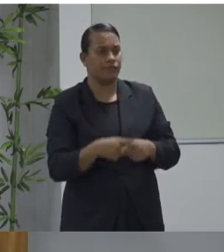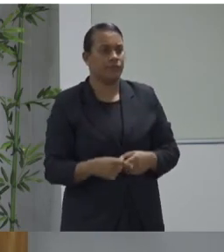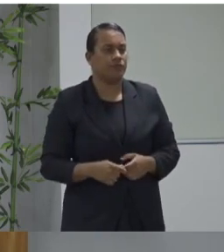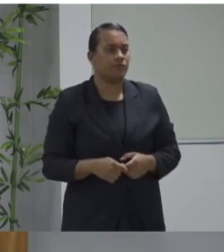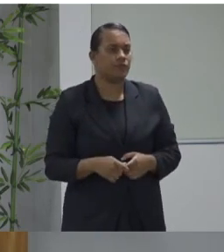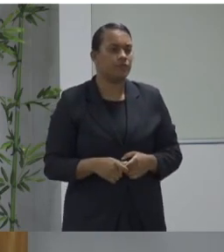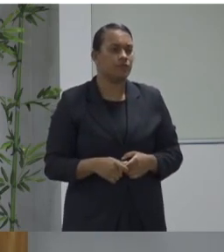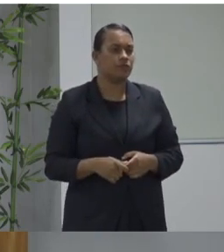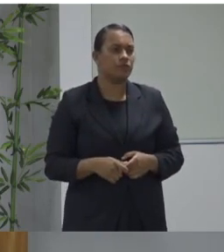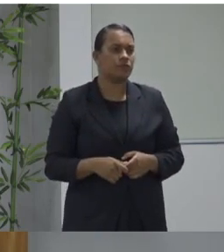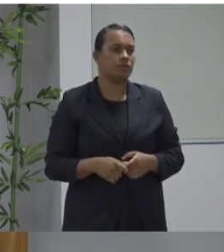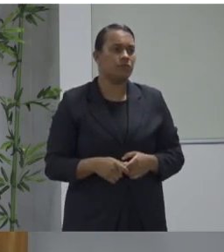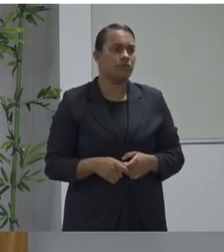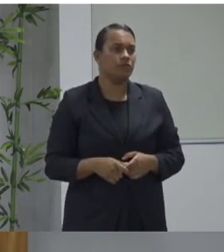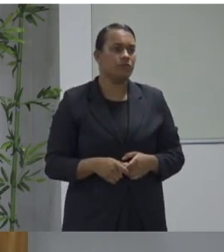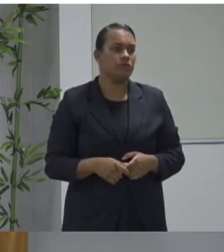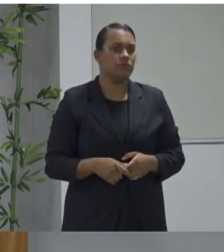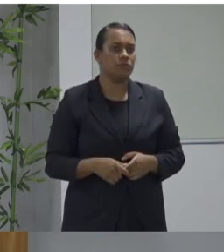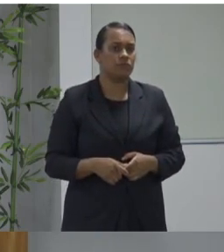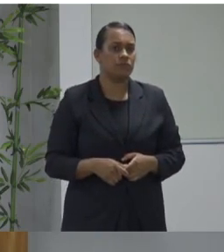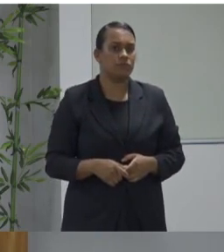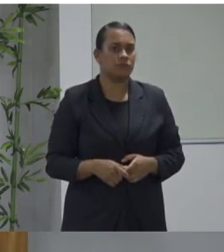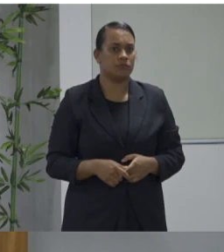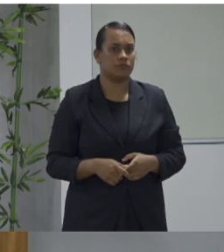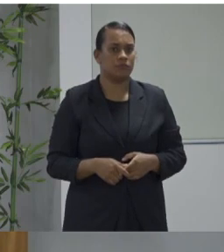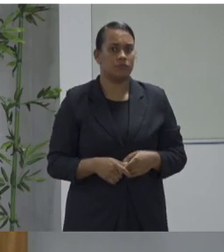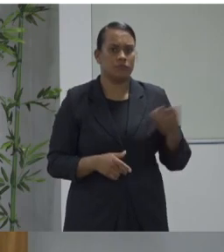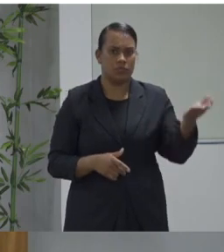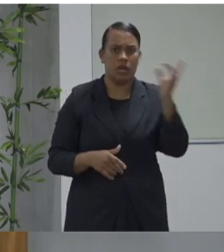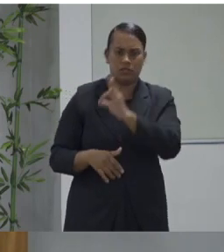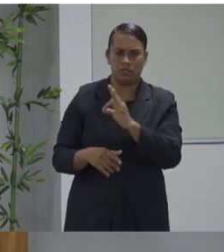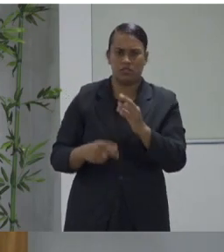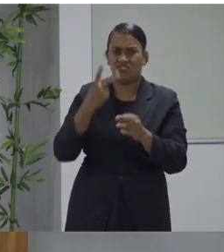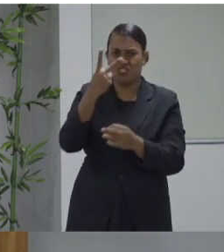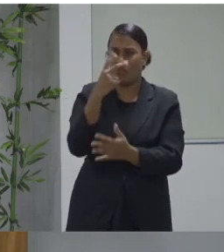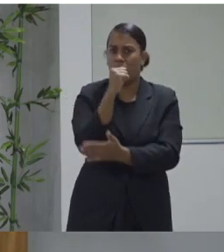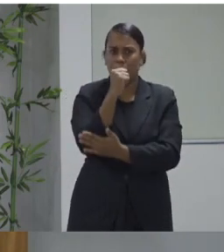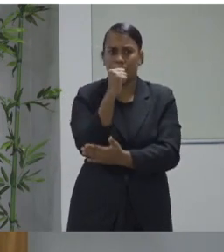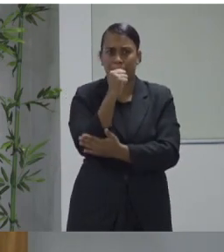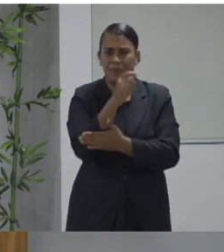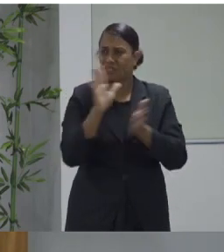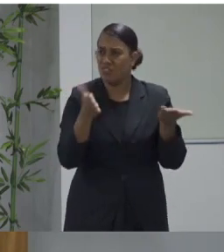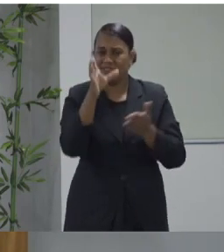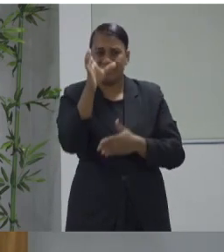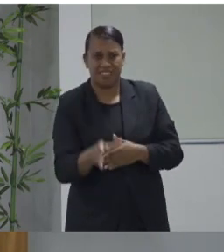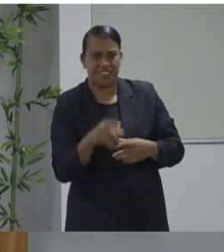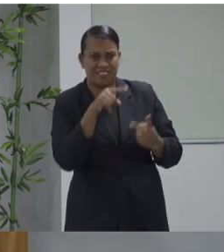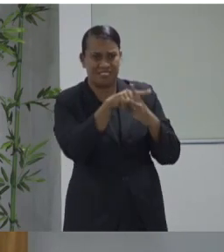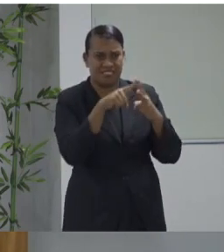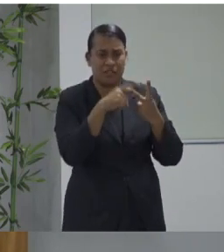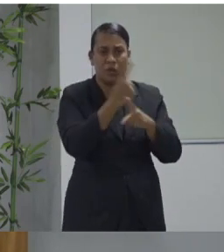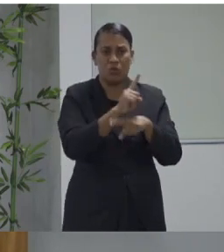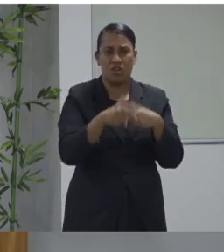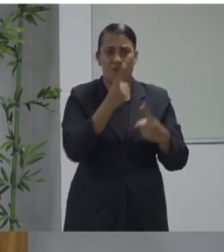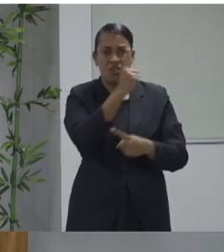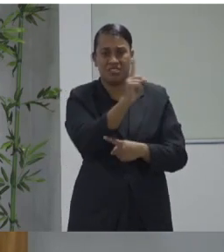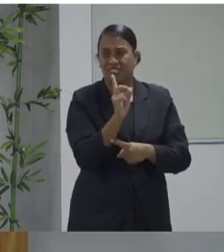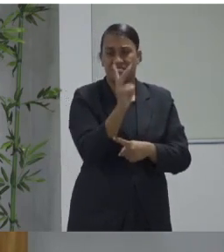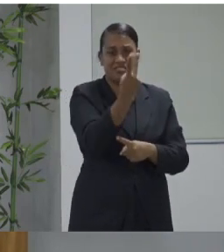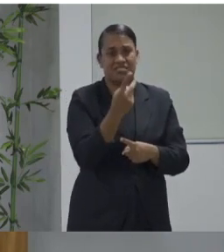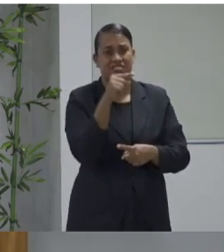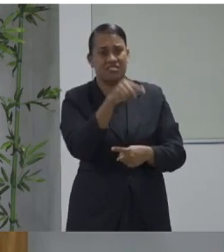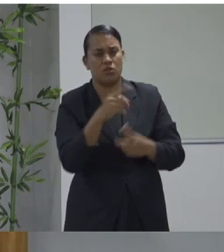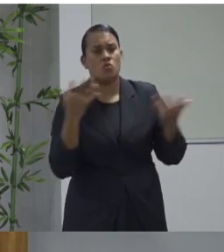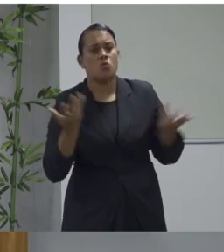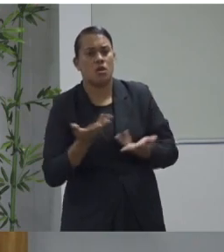Moving on to the 2 rugby players. You just quoted out 1. The second one? So the 2